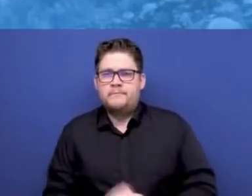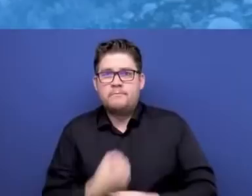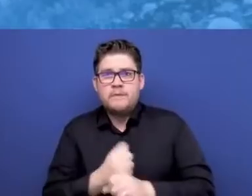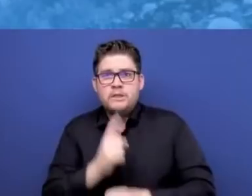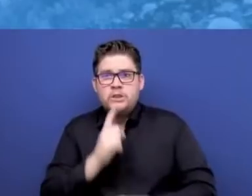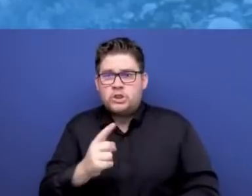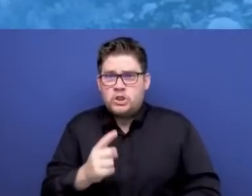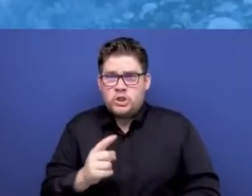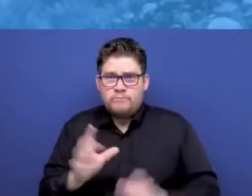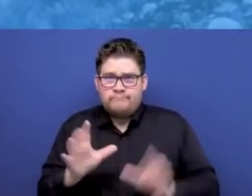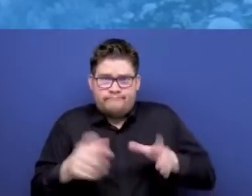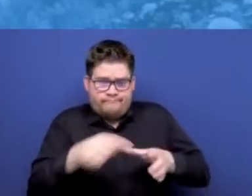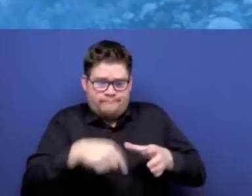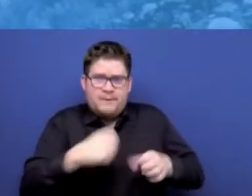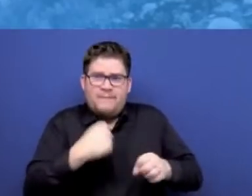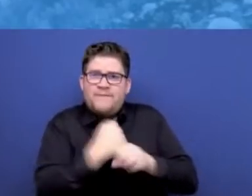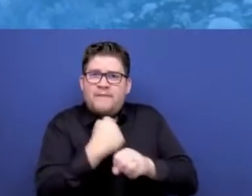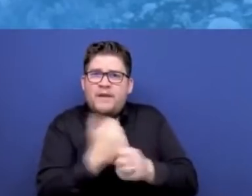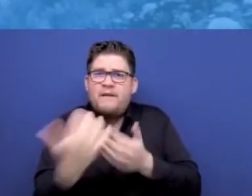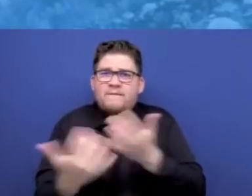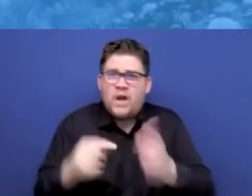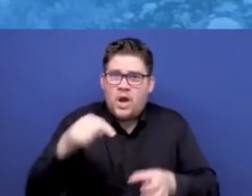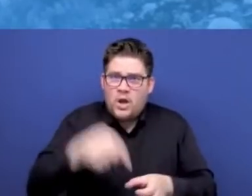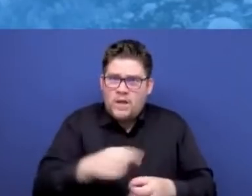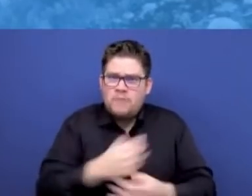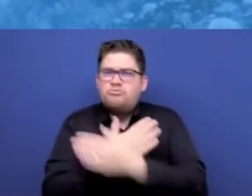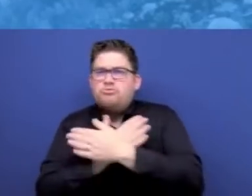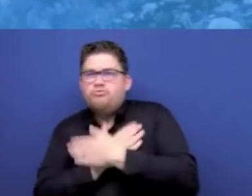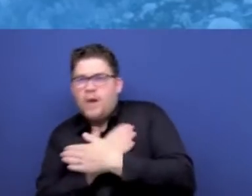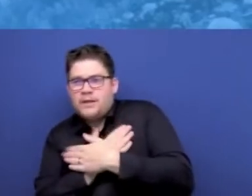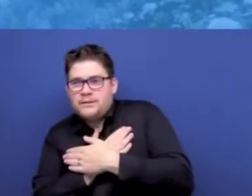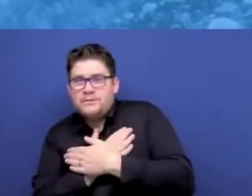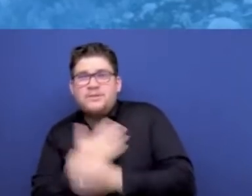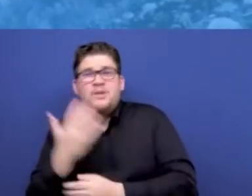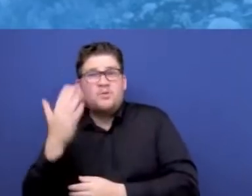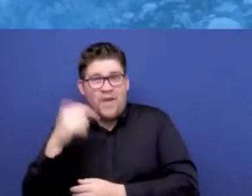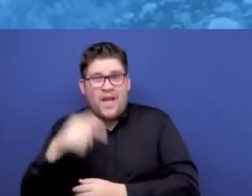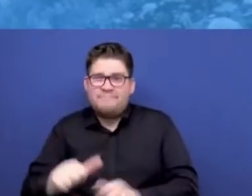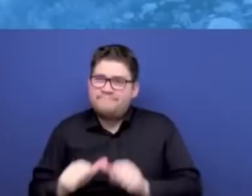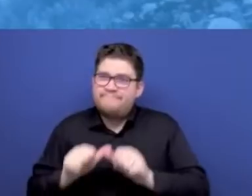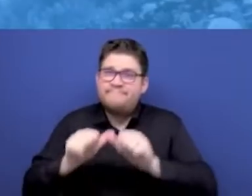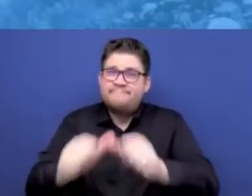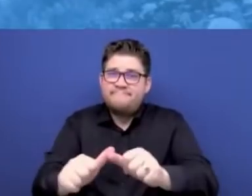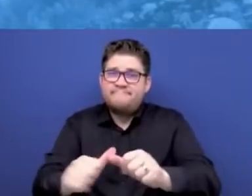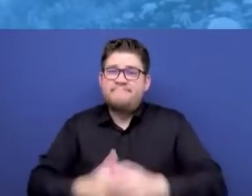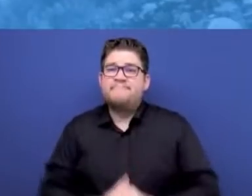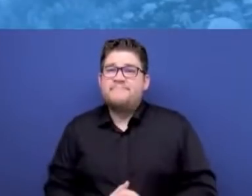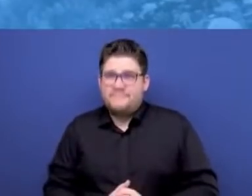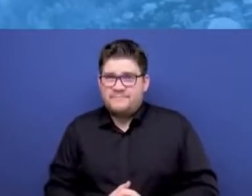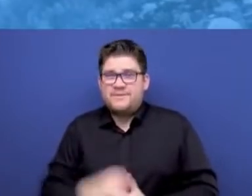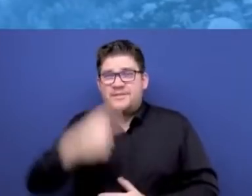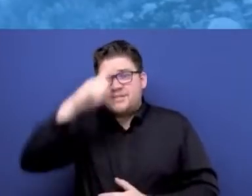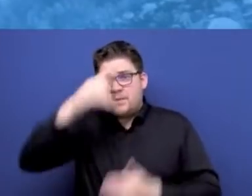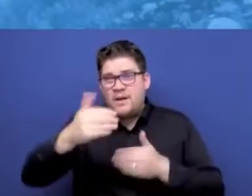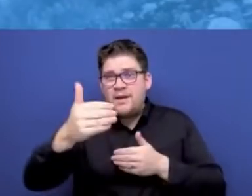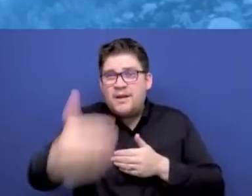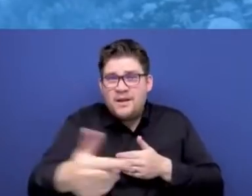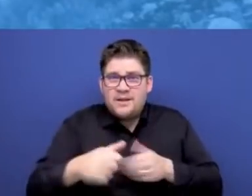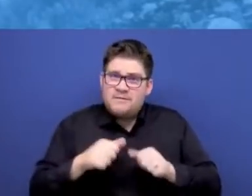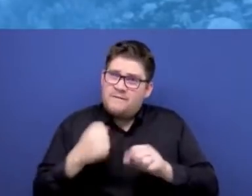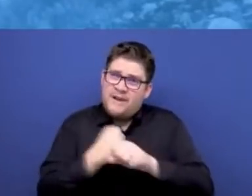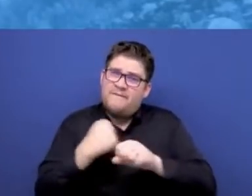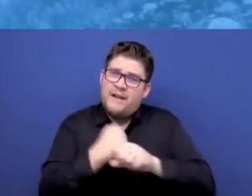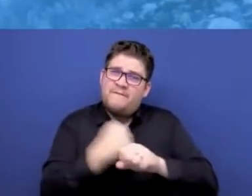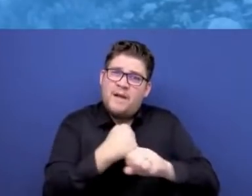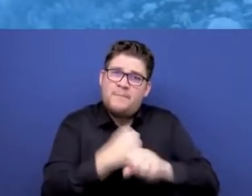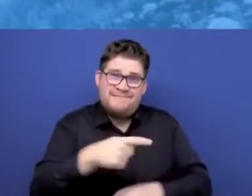be a long season. We'll continue to procure those domestic international firefighting resources, and that will remain a focus,